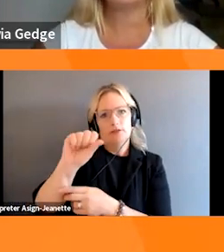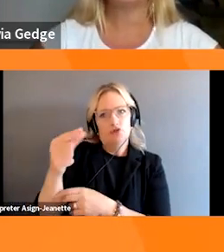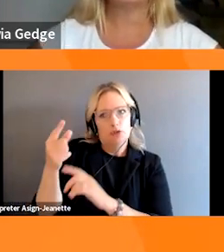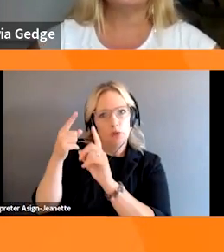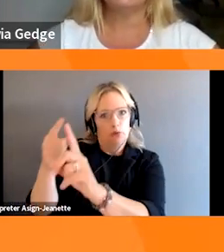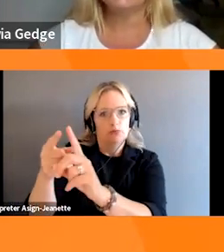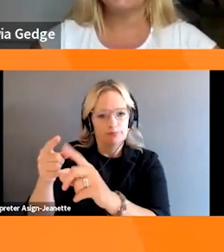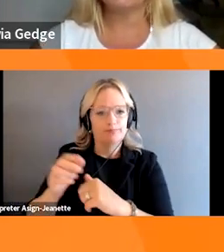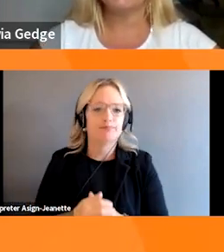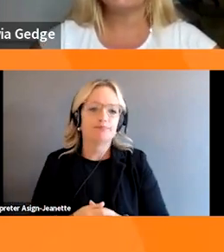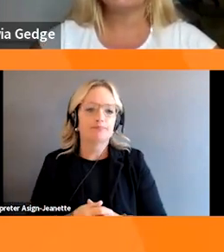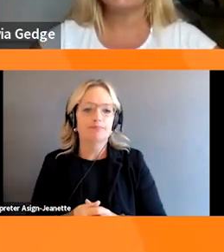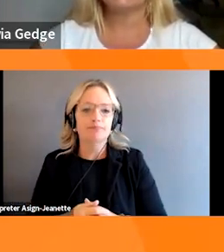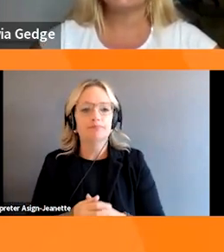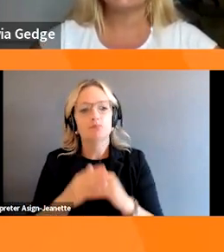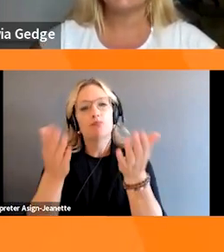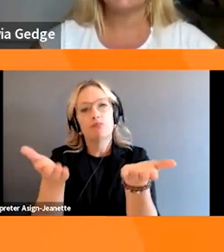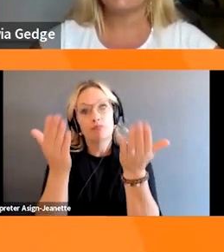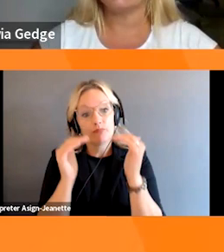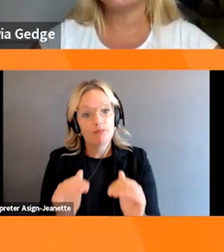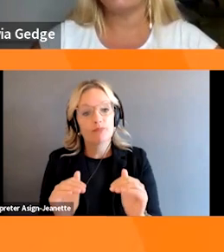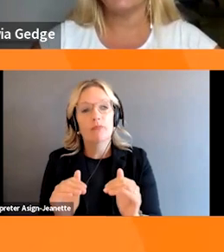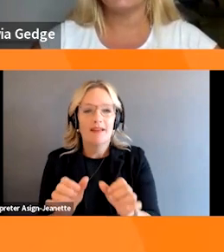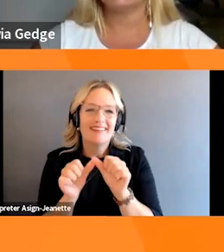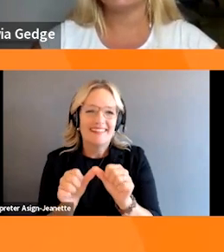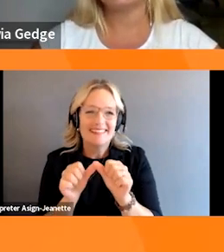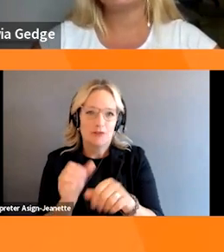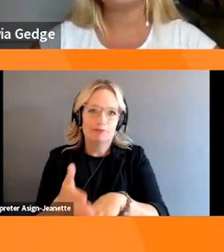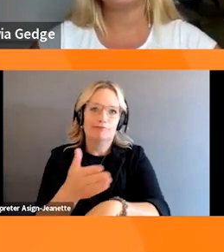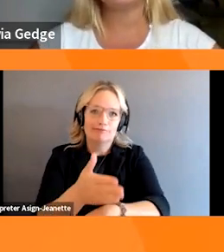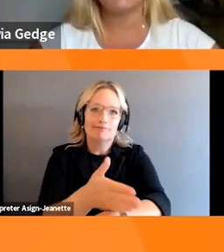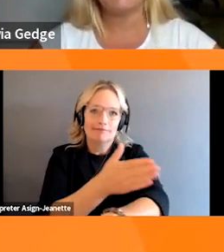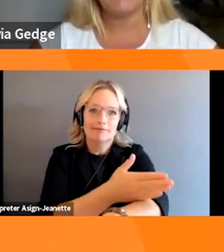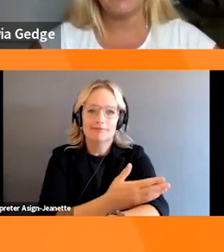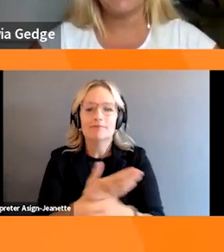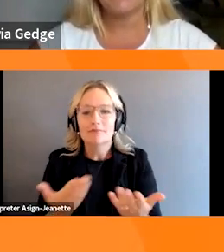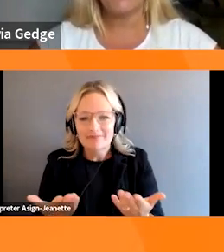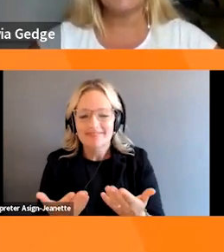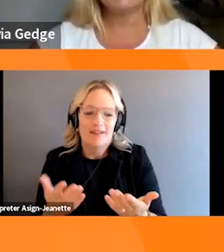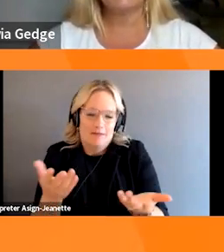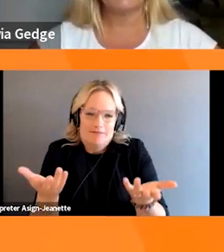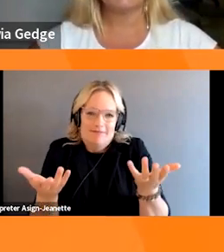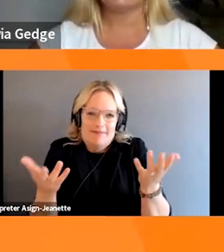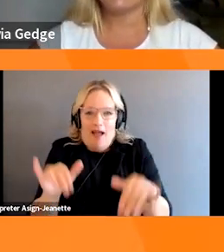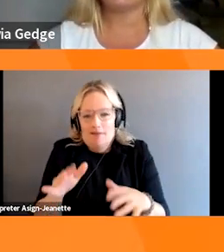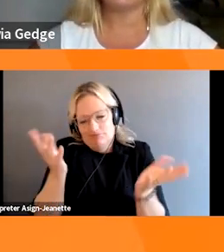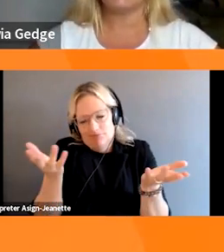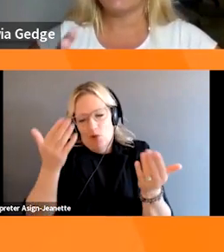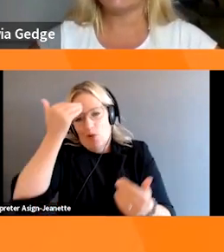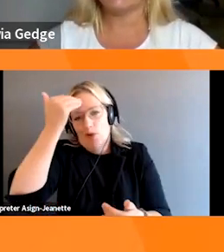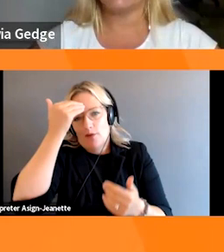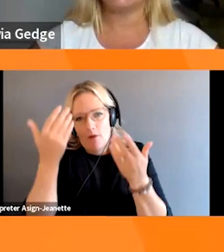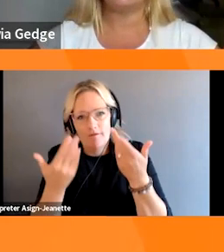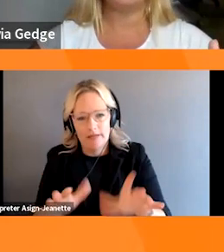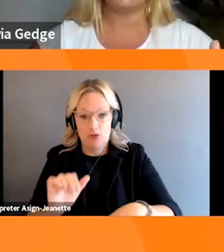important. Continuous improvement. I think sort of, it speaks for itself, but once you have established